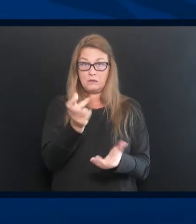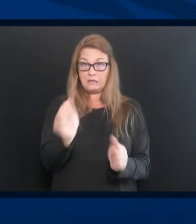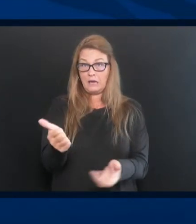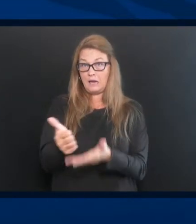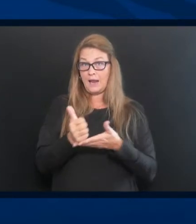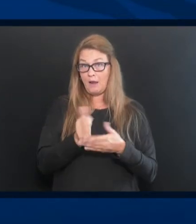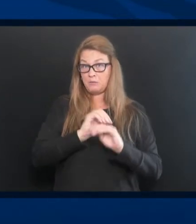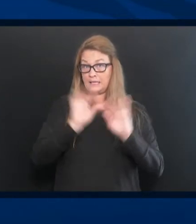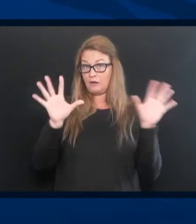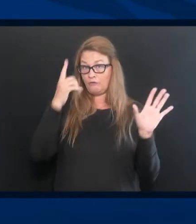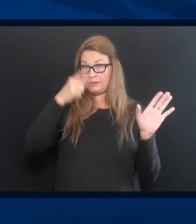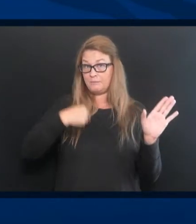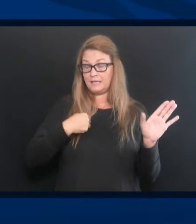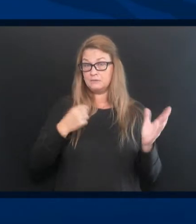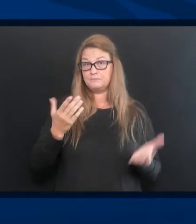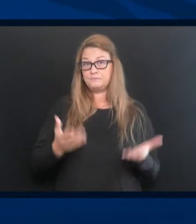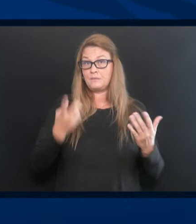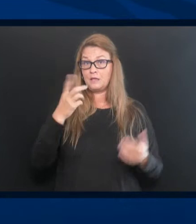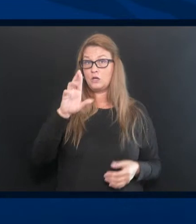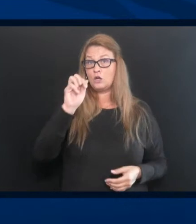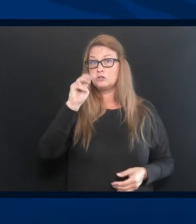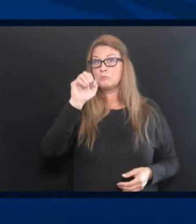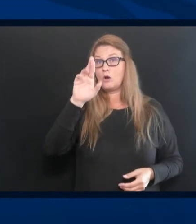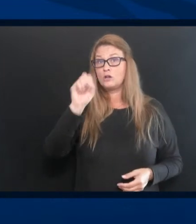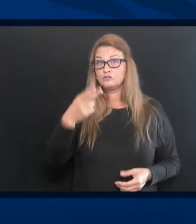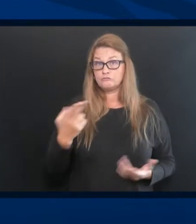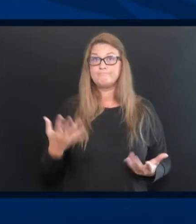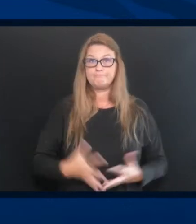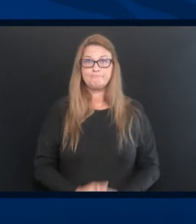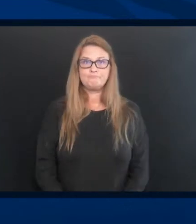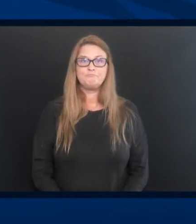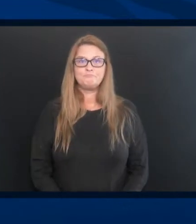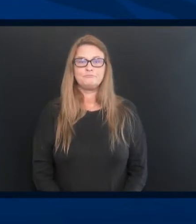maybe Dr. Marsh is the person, I would appreciate it. Thank you.